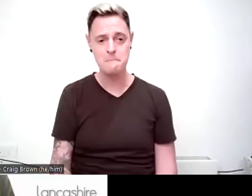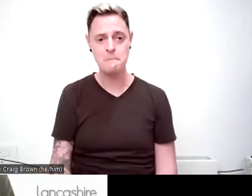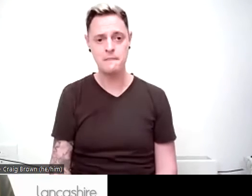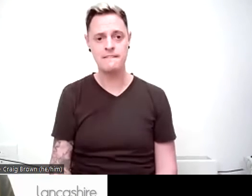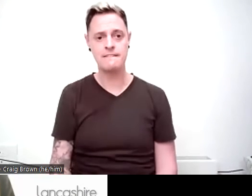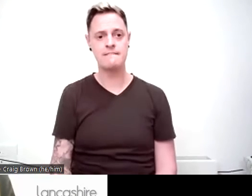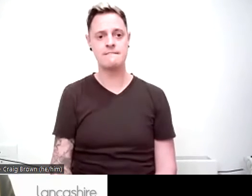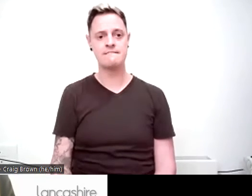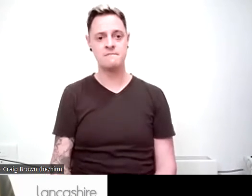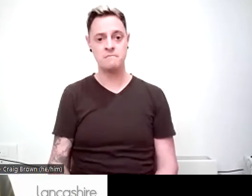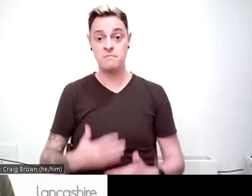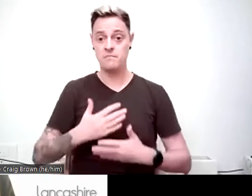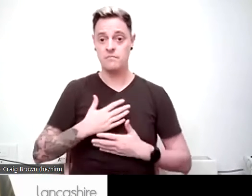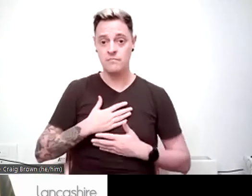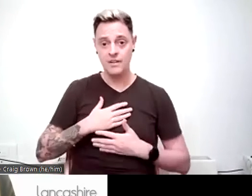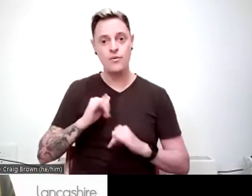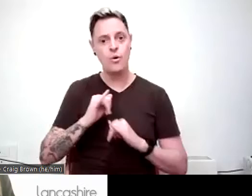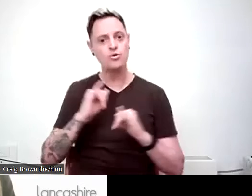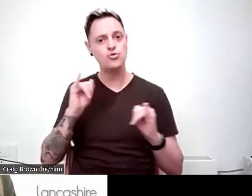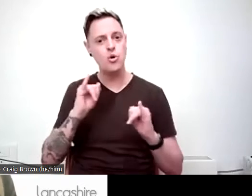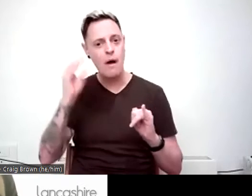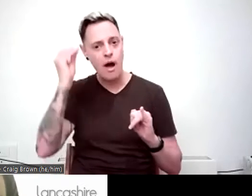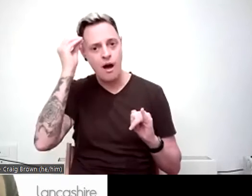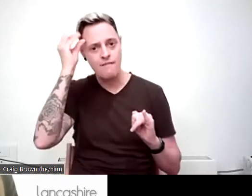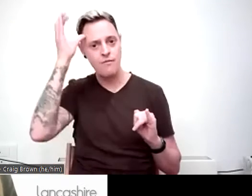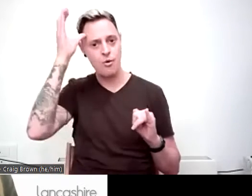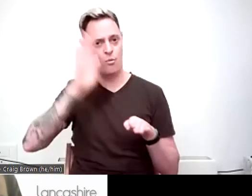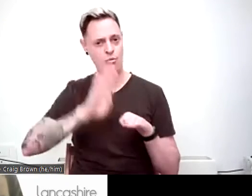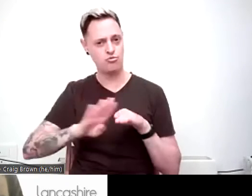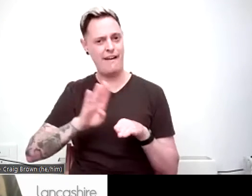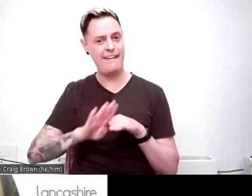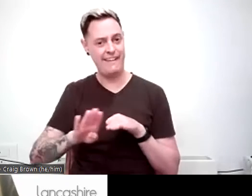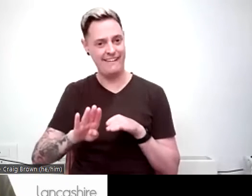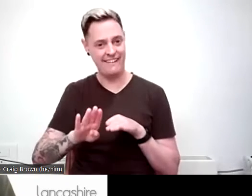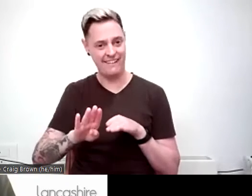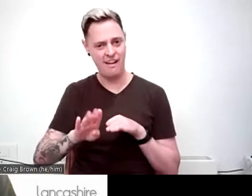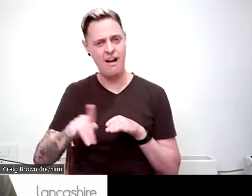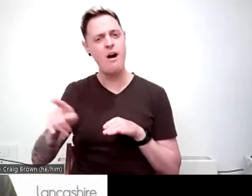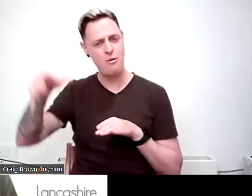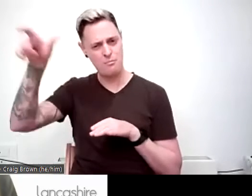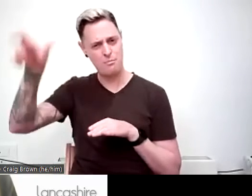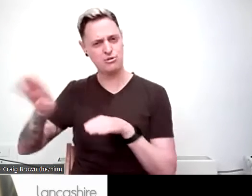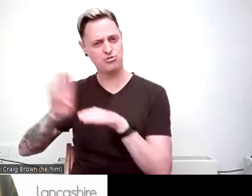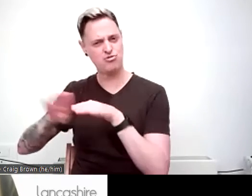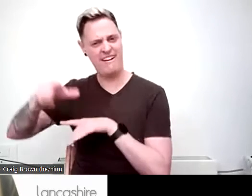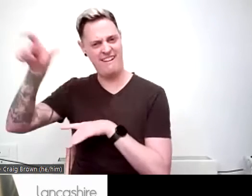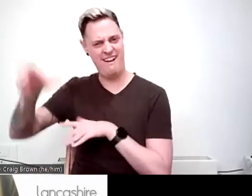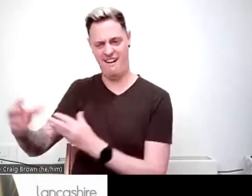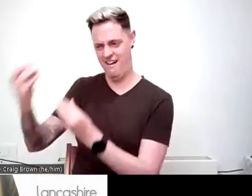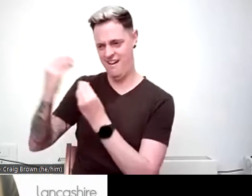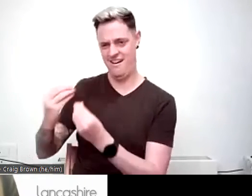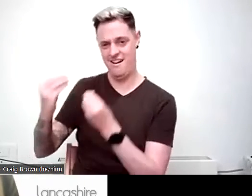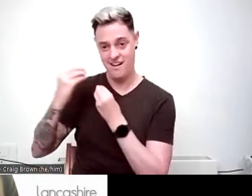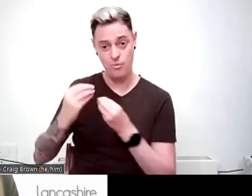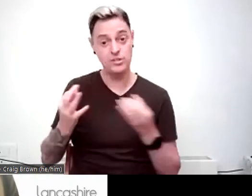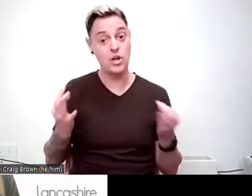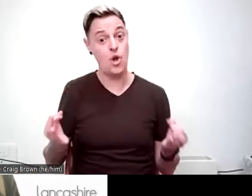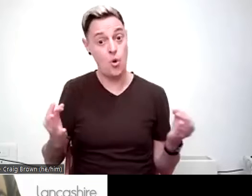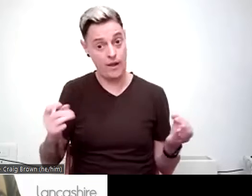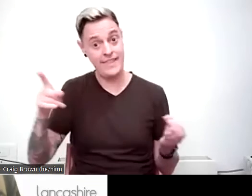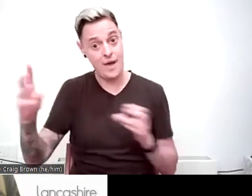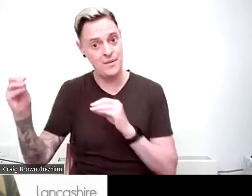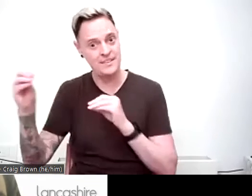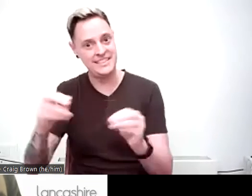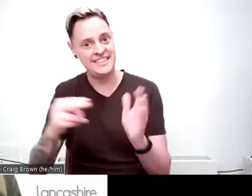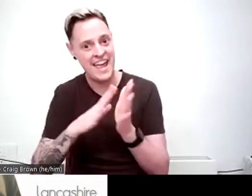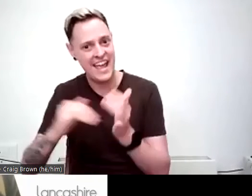when I did my trauma-informed training, the person that was running that was doing yoga on the NHS now. So